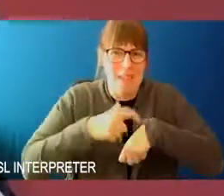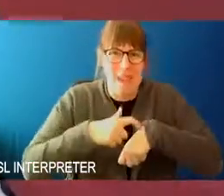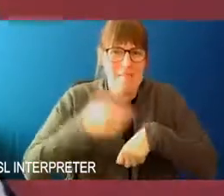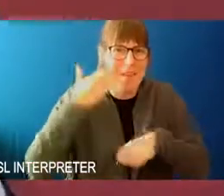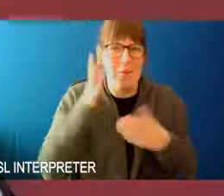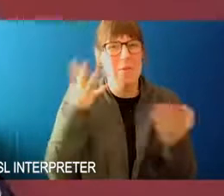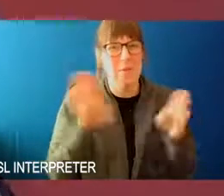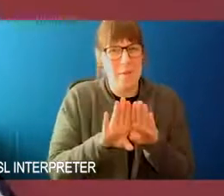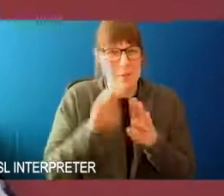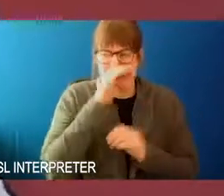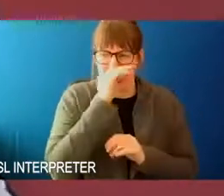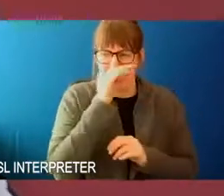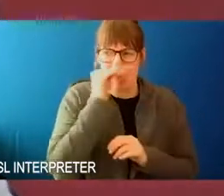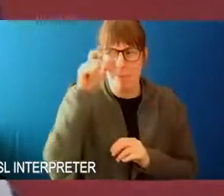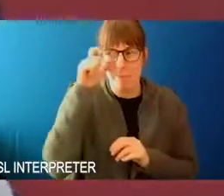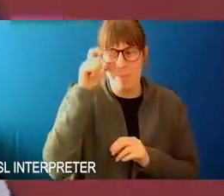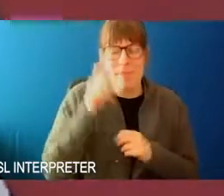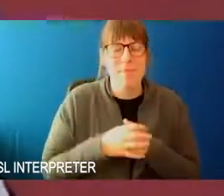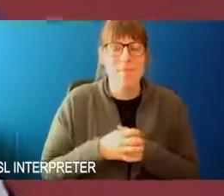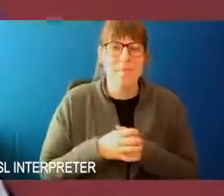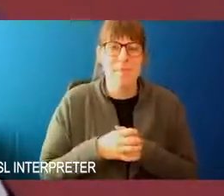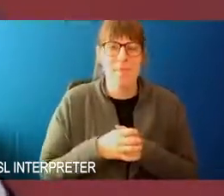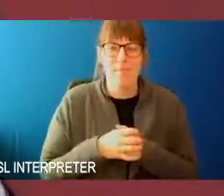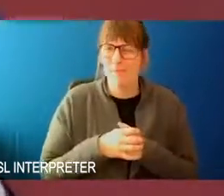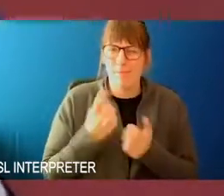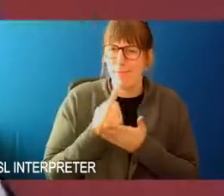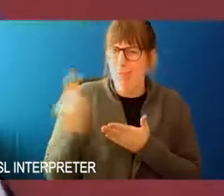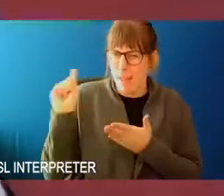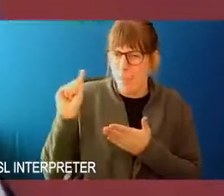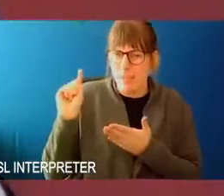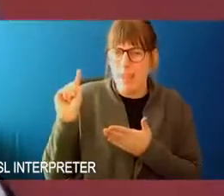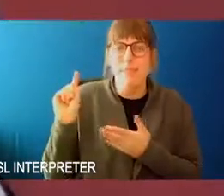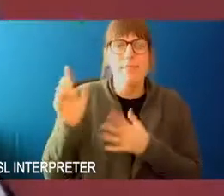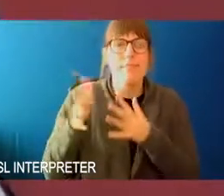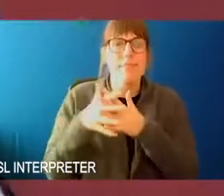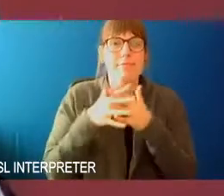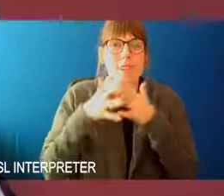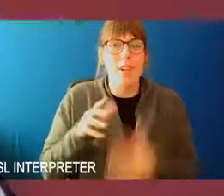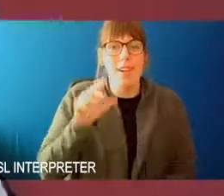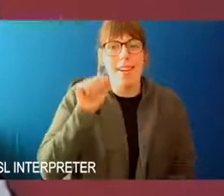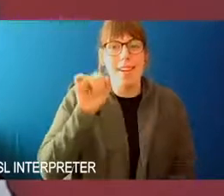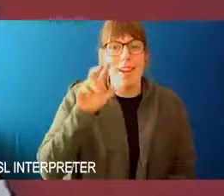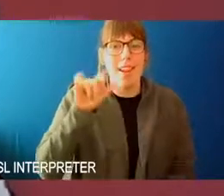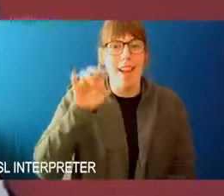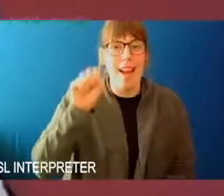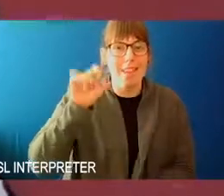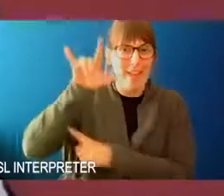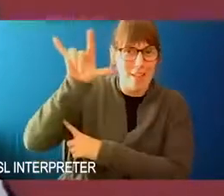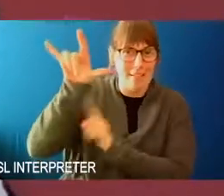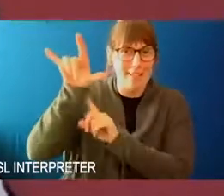So just I'm going to kind of close because I know we're short on time, but recently, just about a week ago,